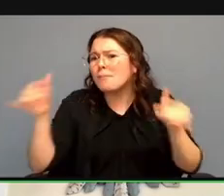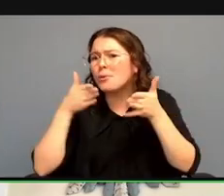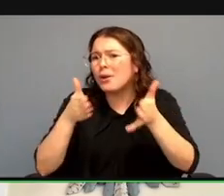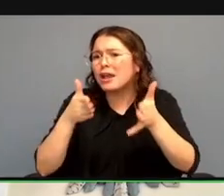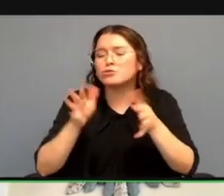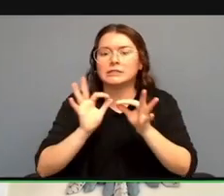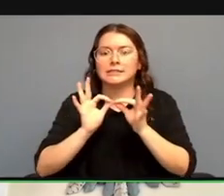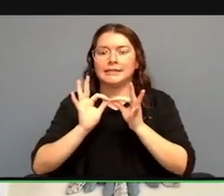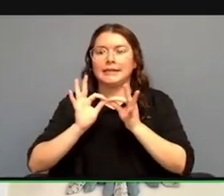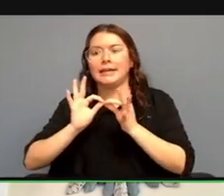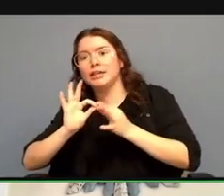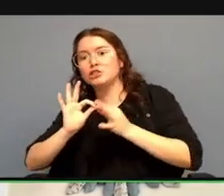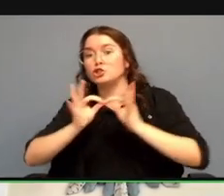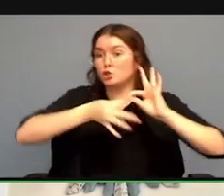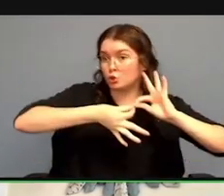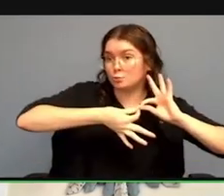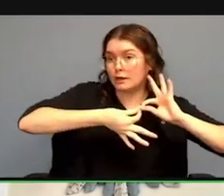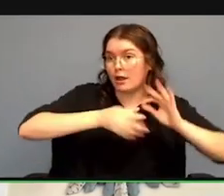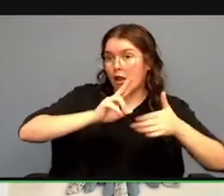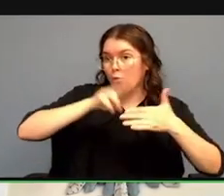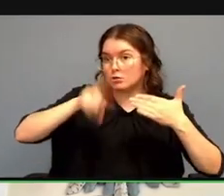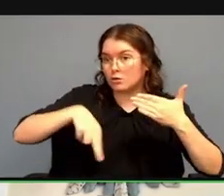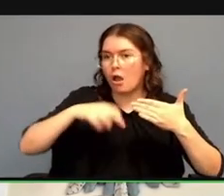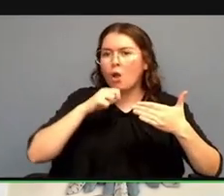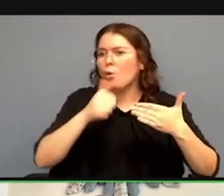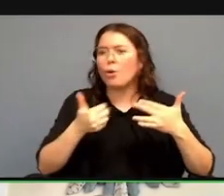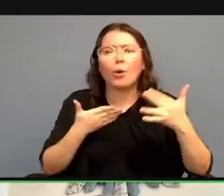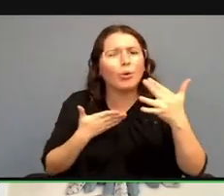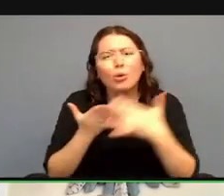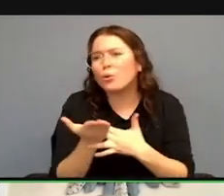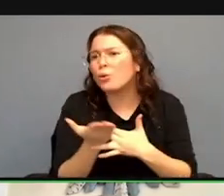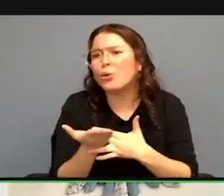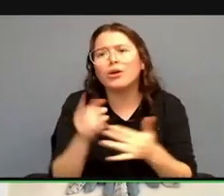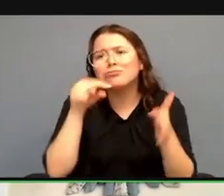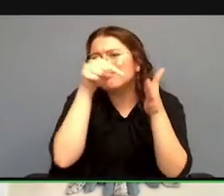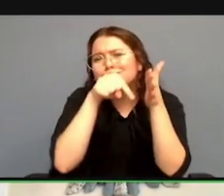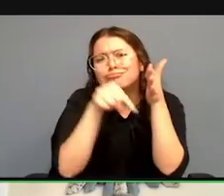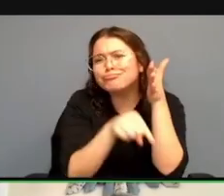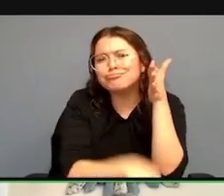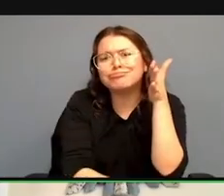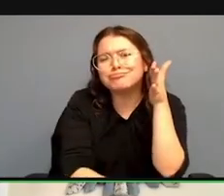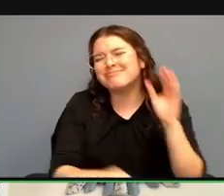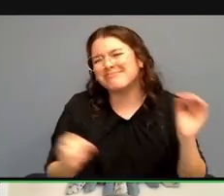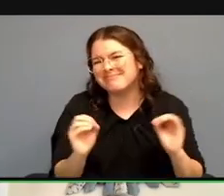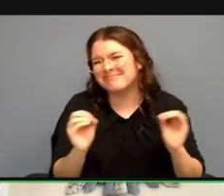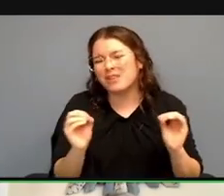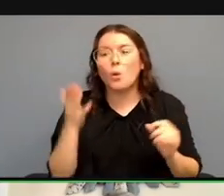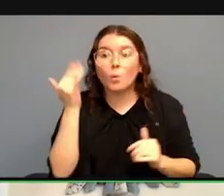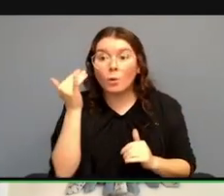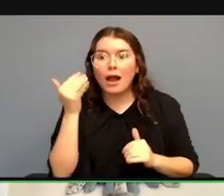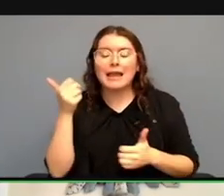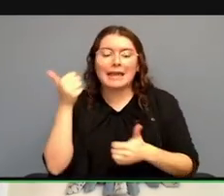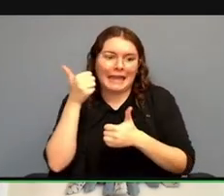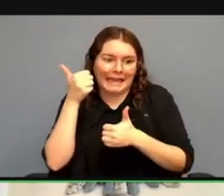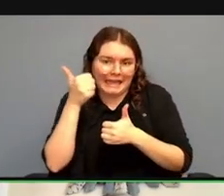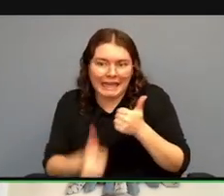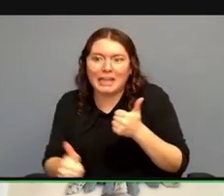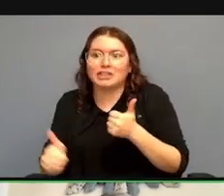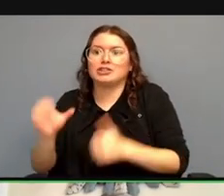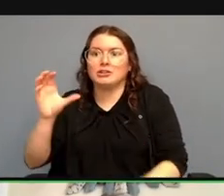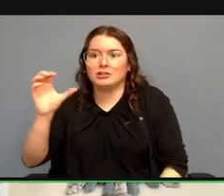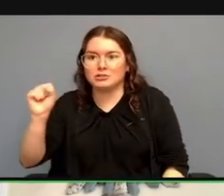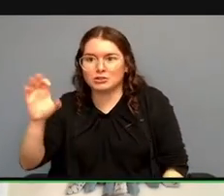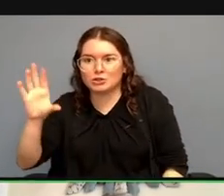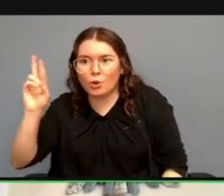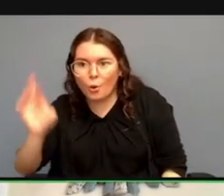interpret results. I'm not going to go through it in detail because every single score